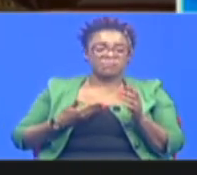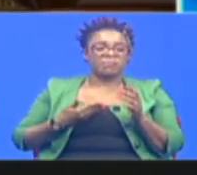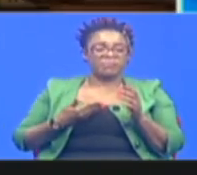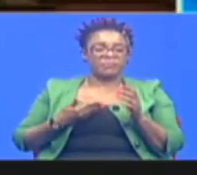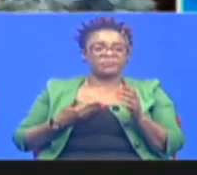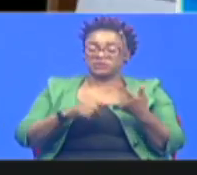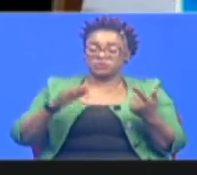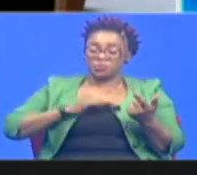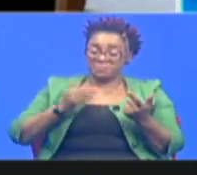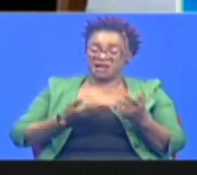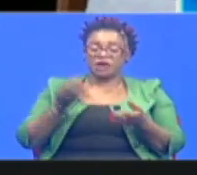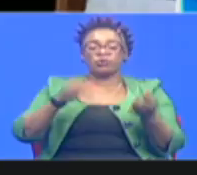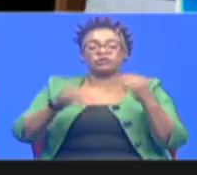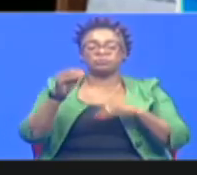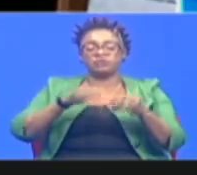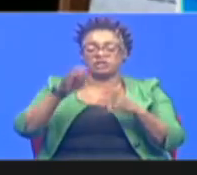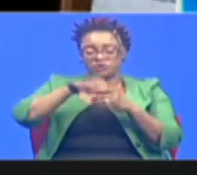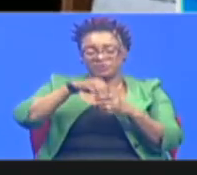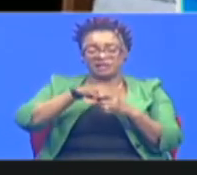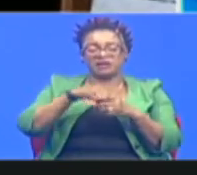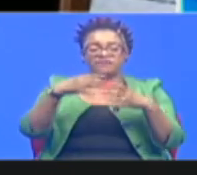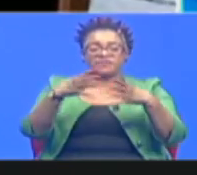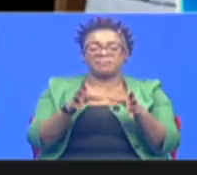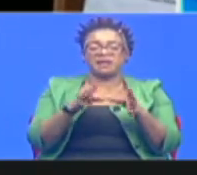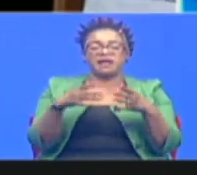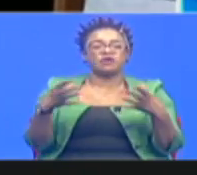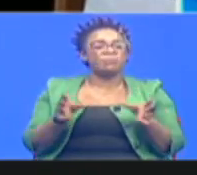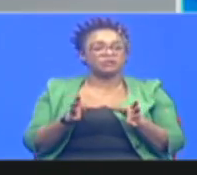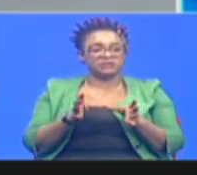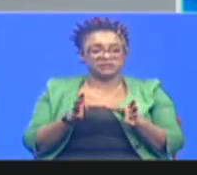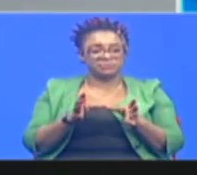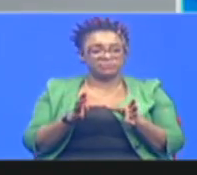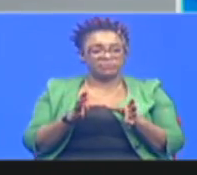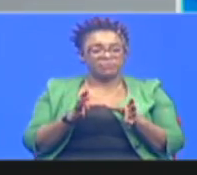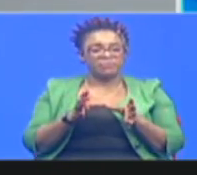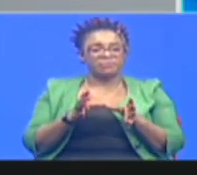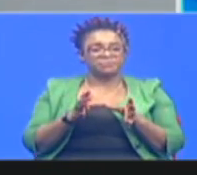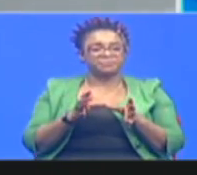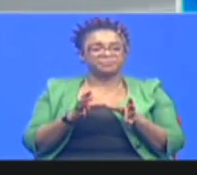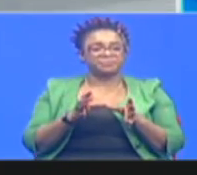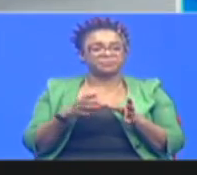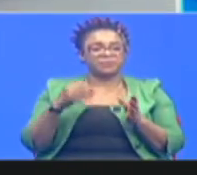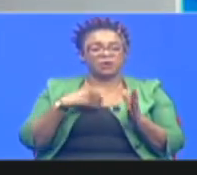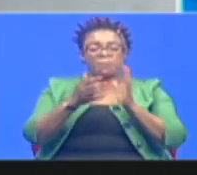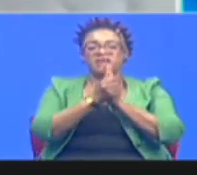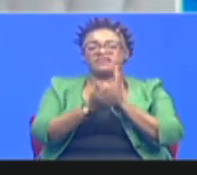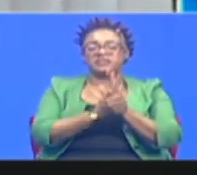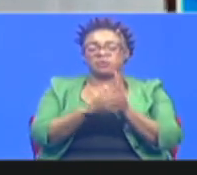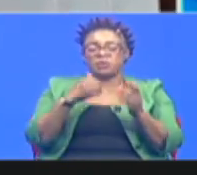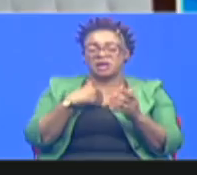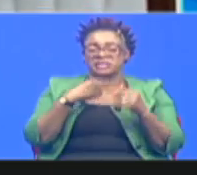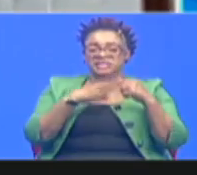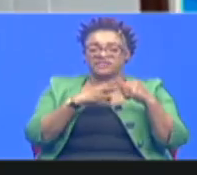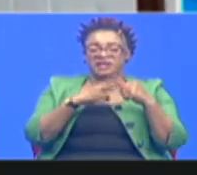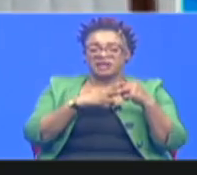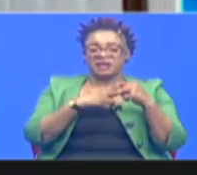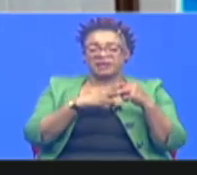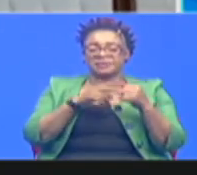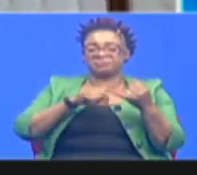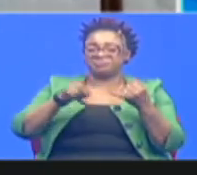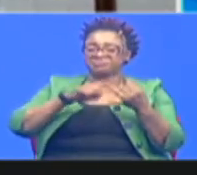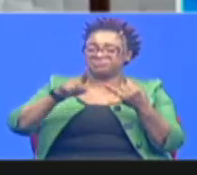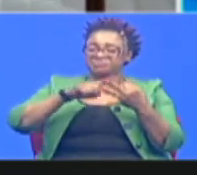contributing within our families and our community. In our manifesto, we had 7 pillars. And when